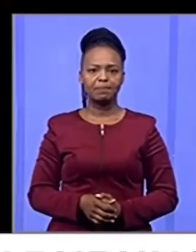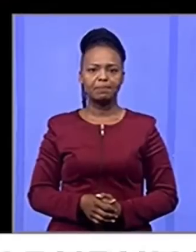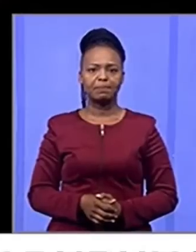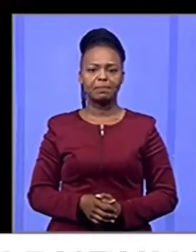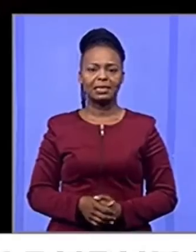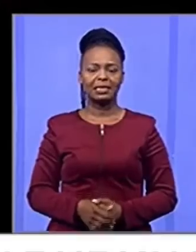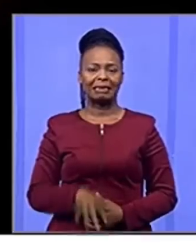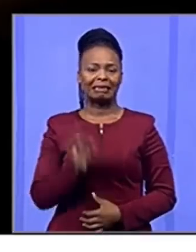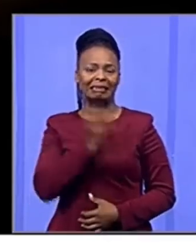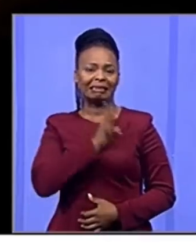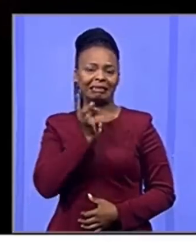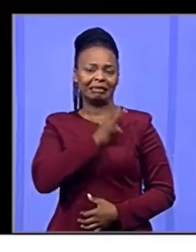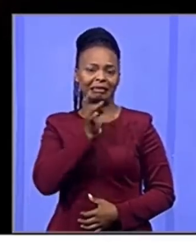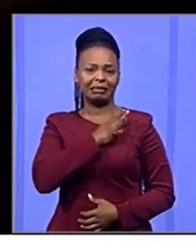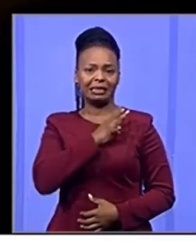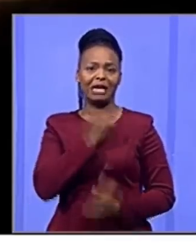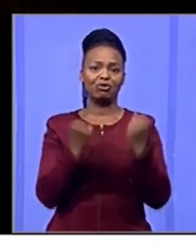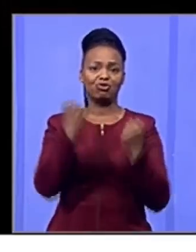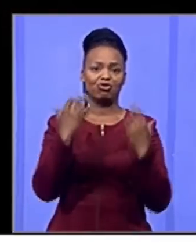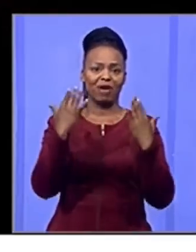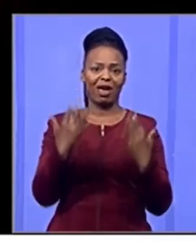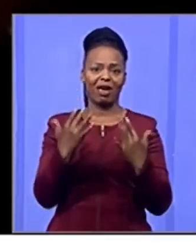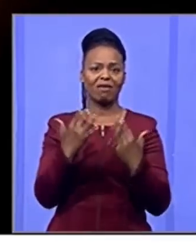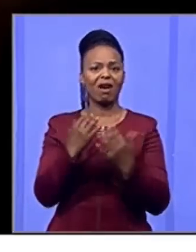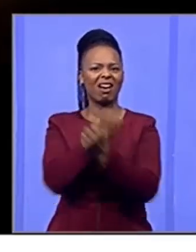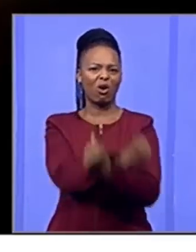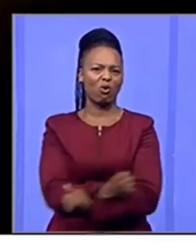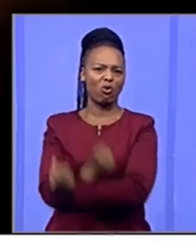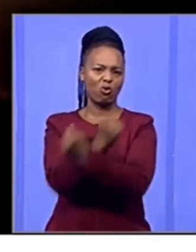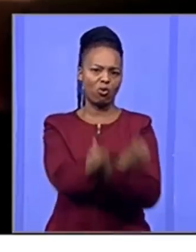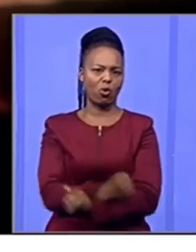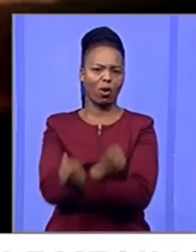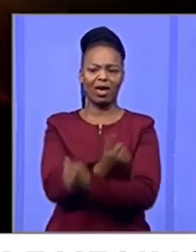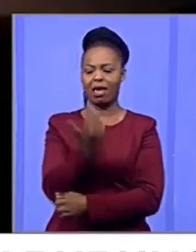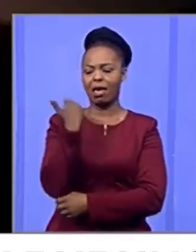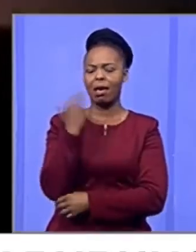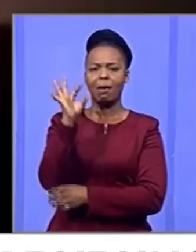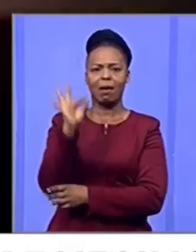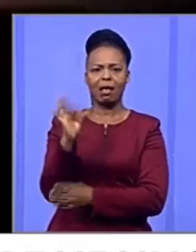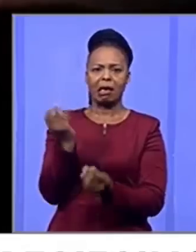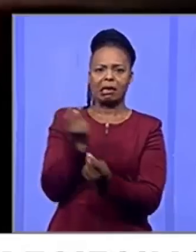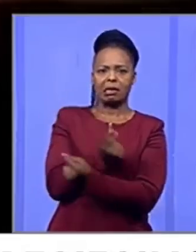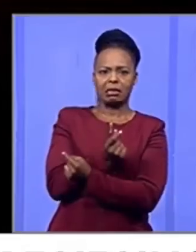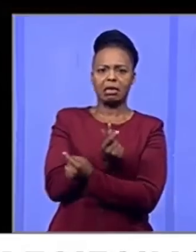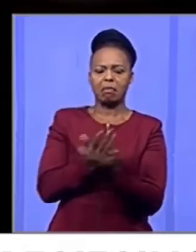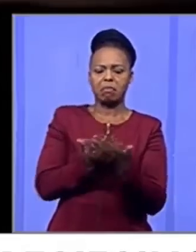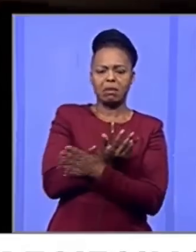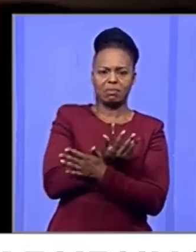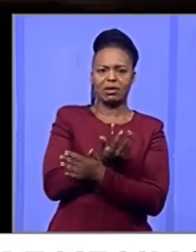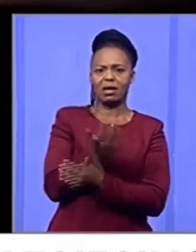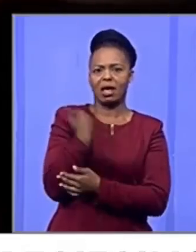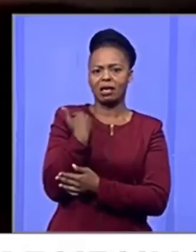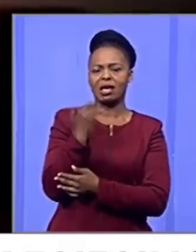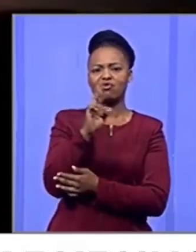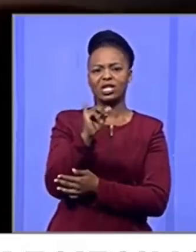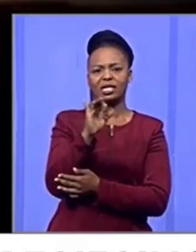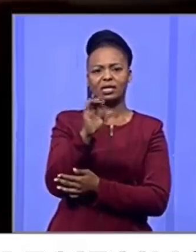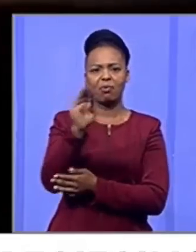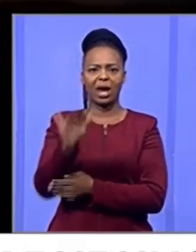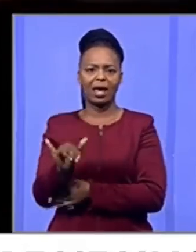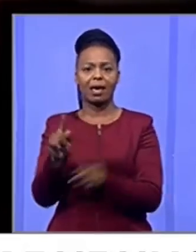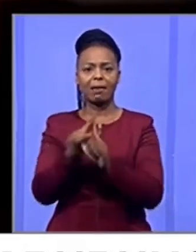Letšhogo le ile la tlela mootledi wa lori o bolela gore ka mošupologo o ile a phunyoga tlhaselo ka Richards Bay e fela le hono lori ya ge ile